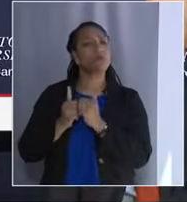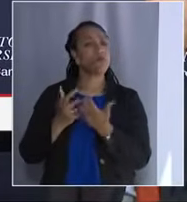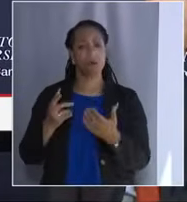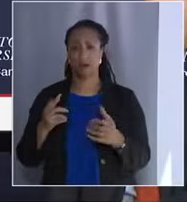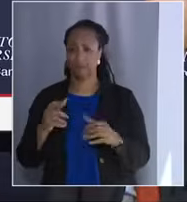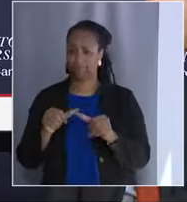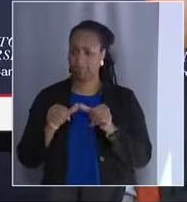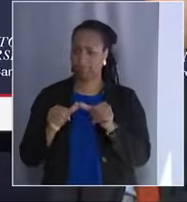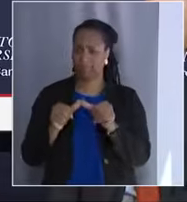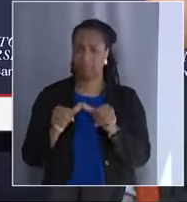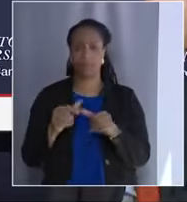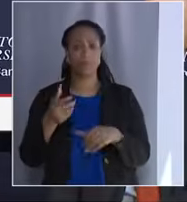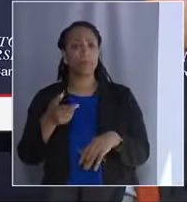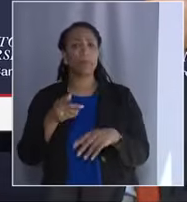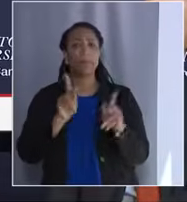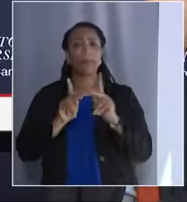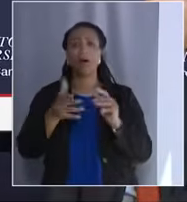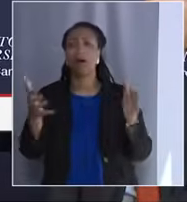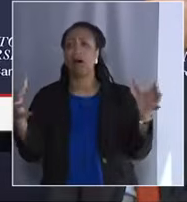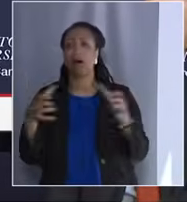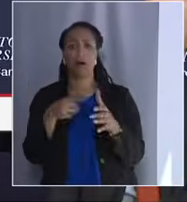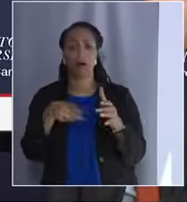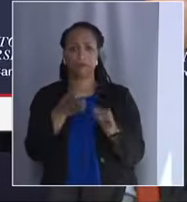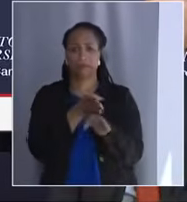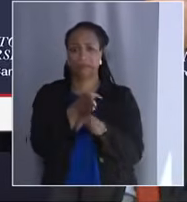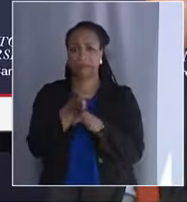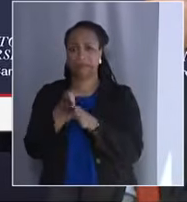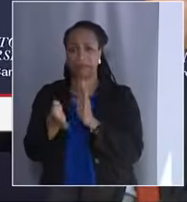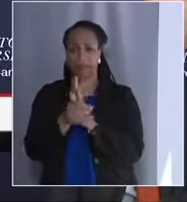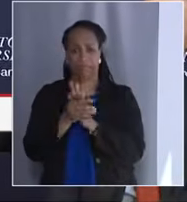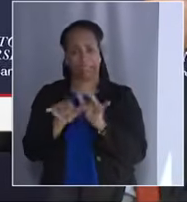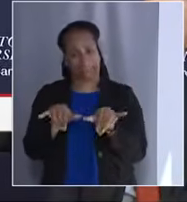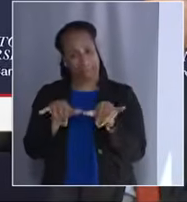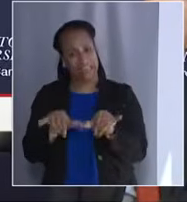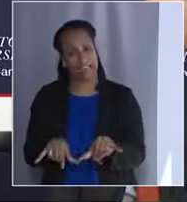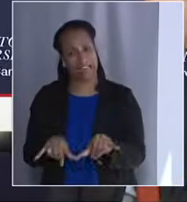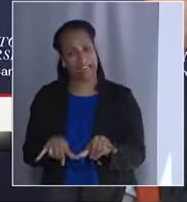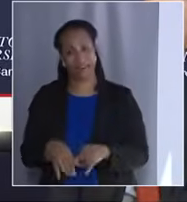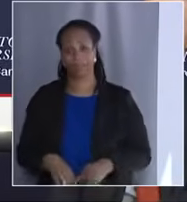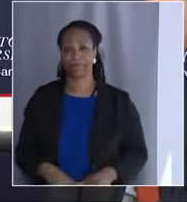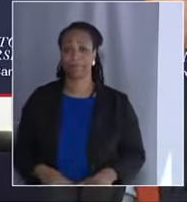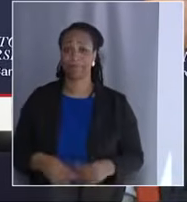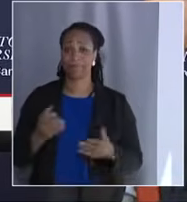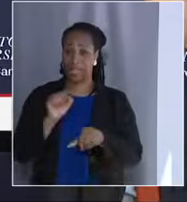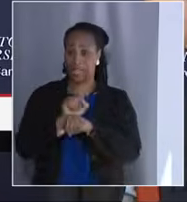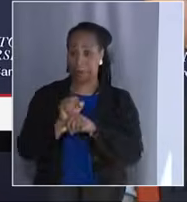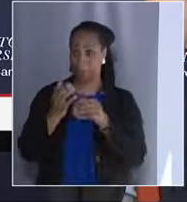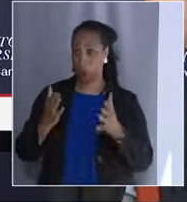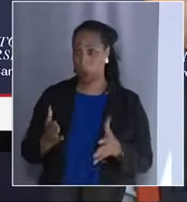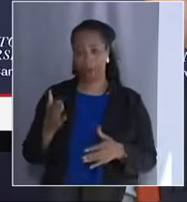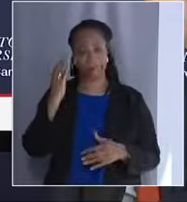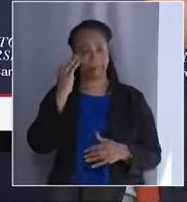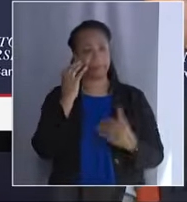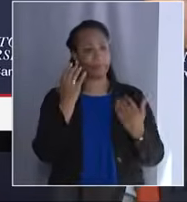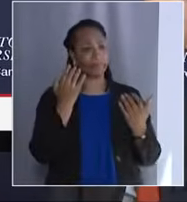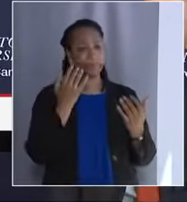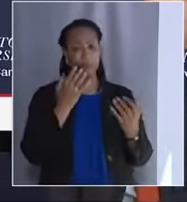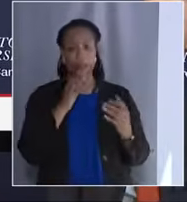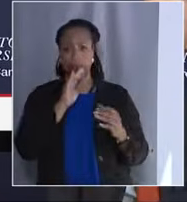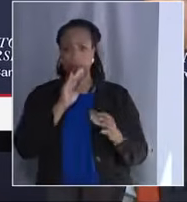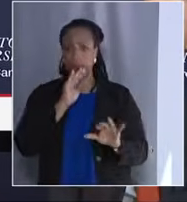capital, and keep the very talented employees that may be moving around, forced to move in most